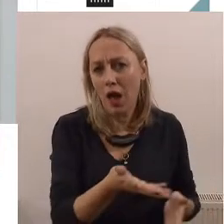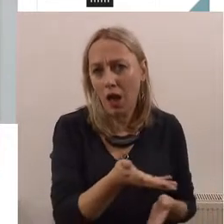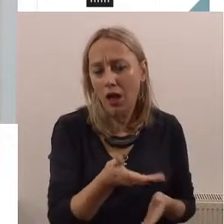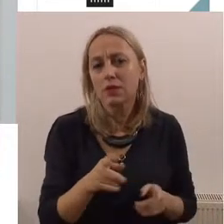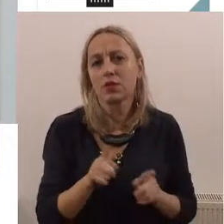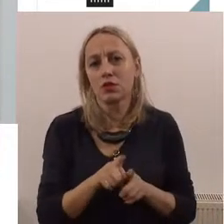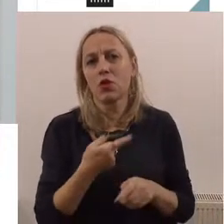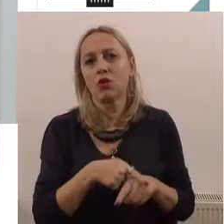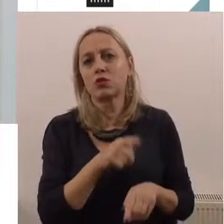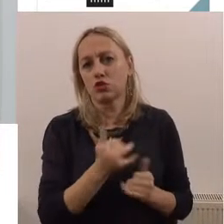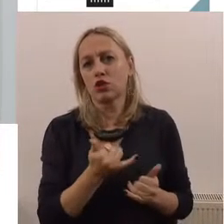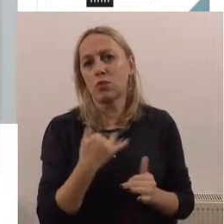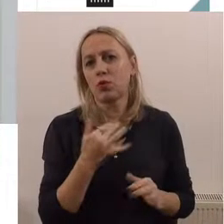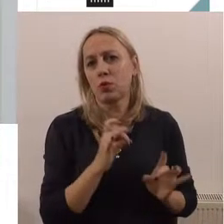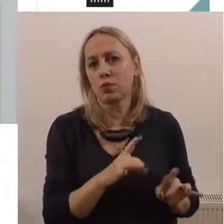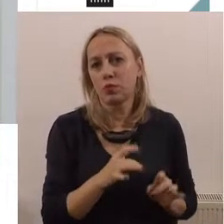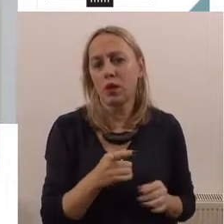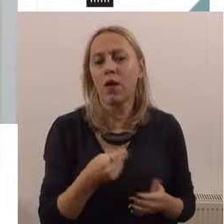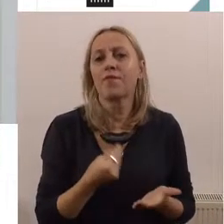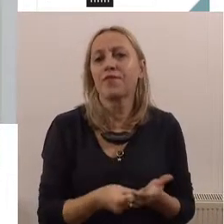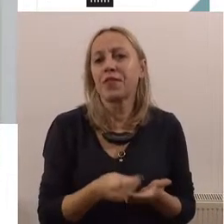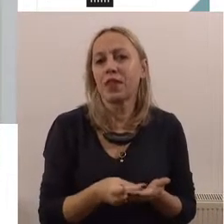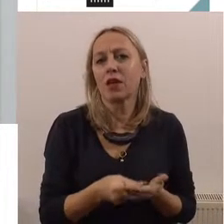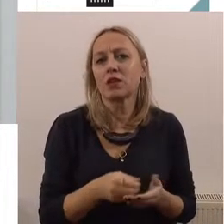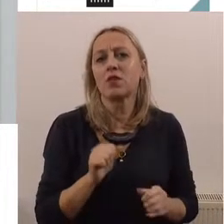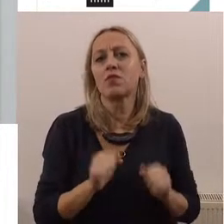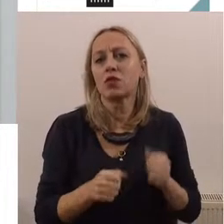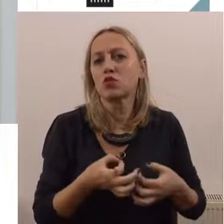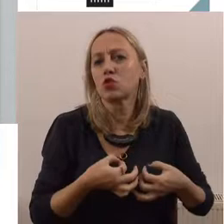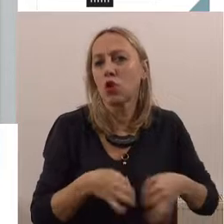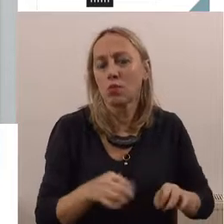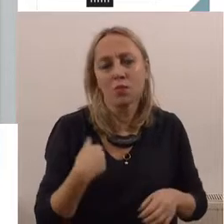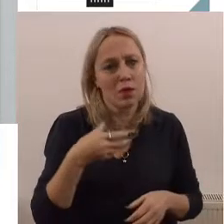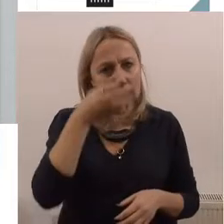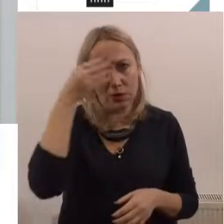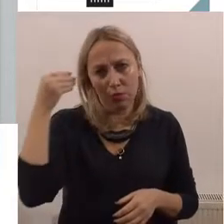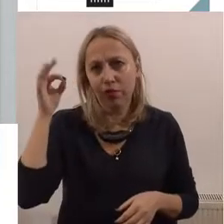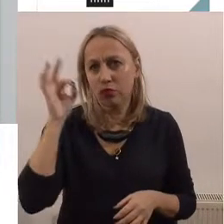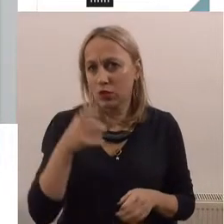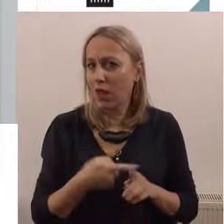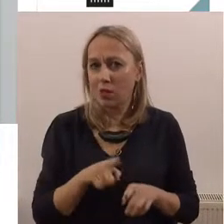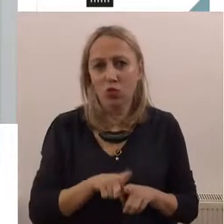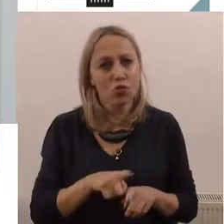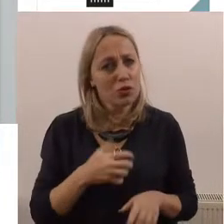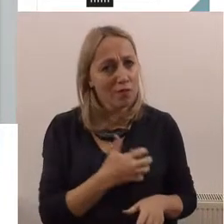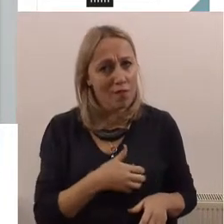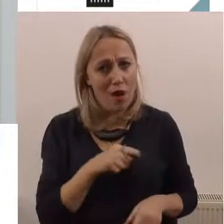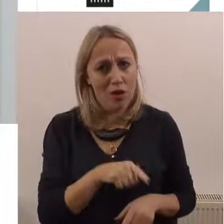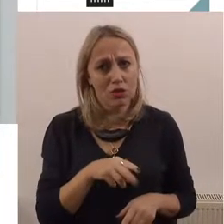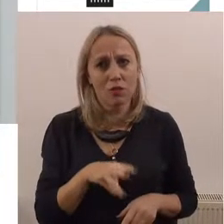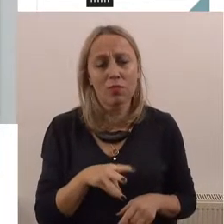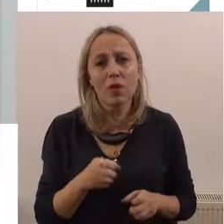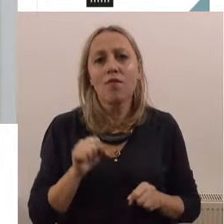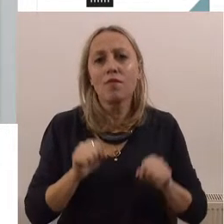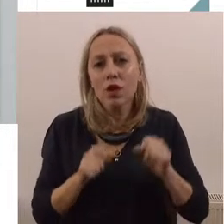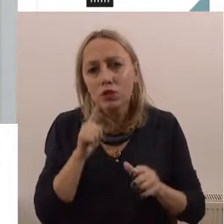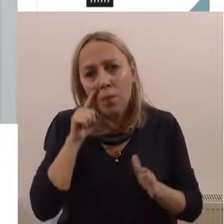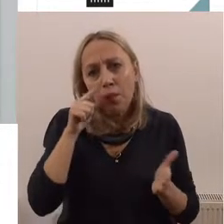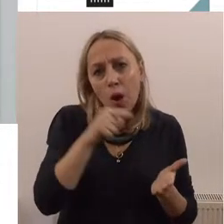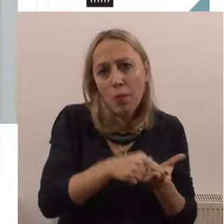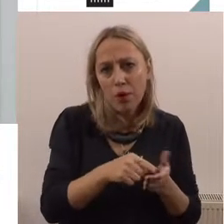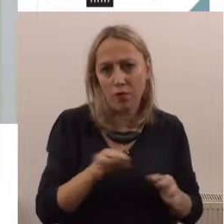physical accessibility, so the accessibility of the building, financial accessibility. This is something that we always forget about, but it is